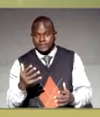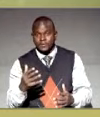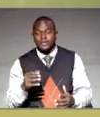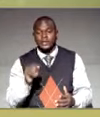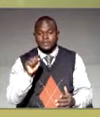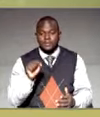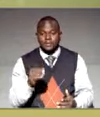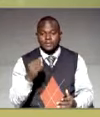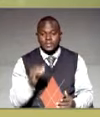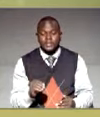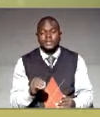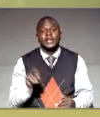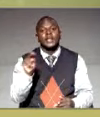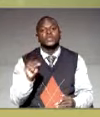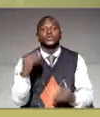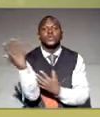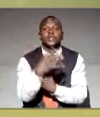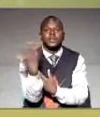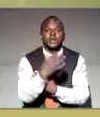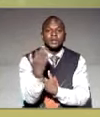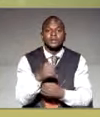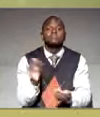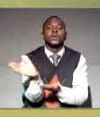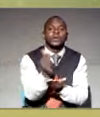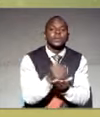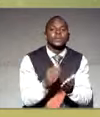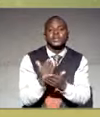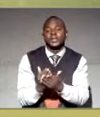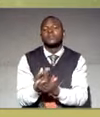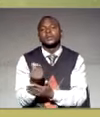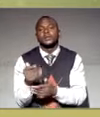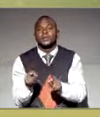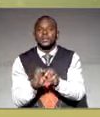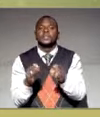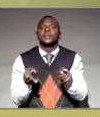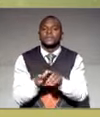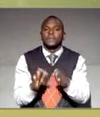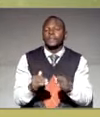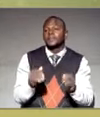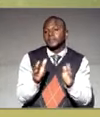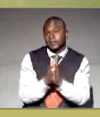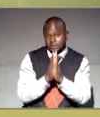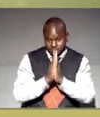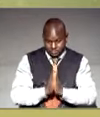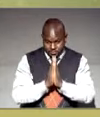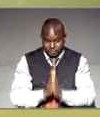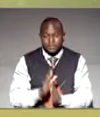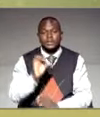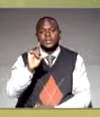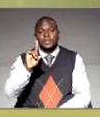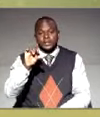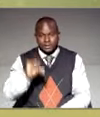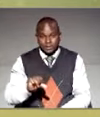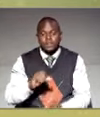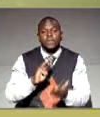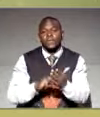Theatre Gardens again to try and generate some resources. Also on Sunday, the 19th of May, we shall